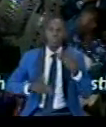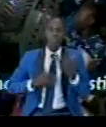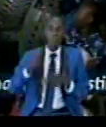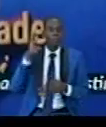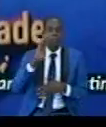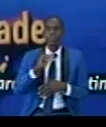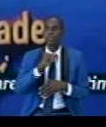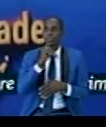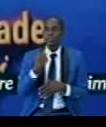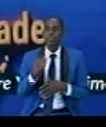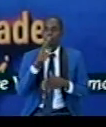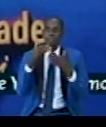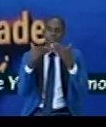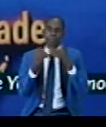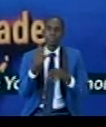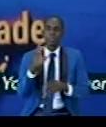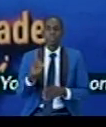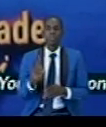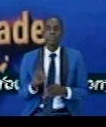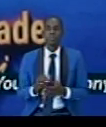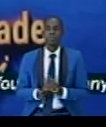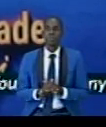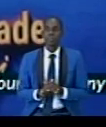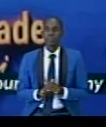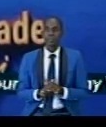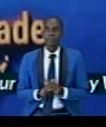limit. Orchestra.